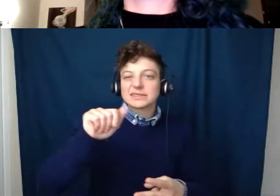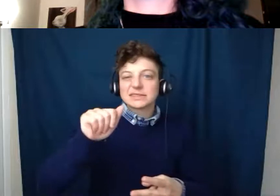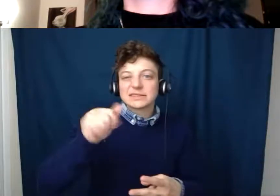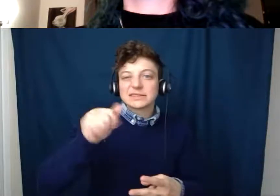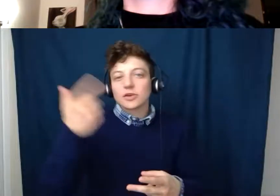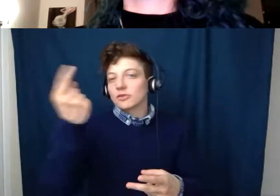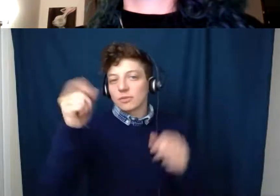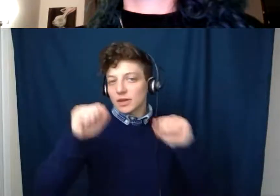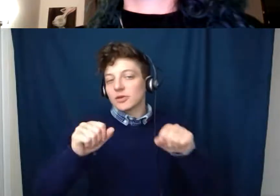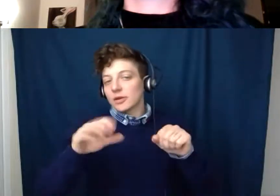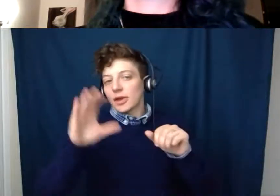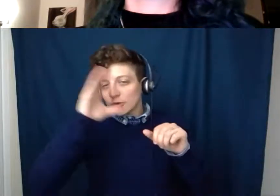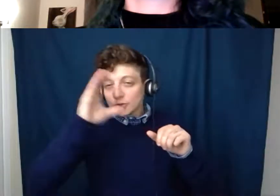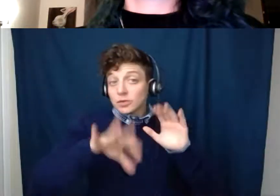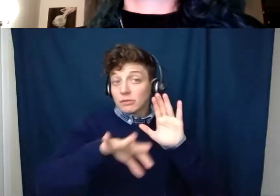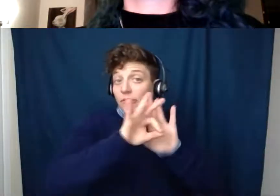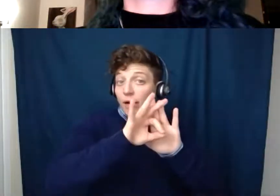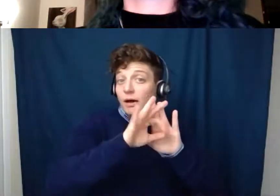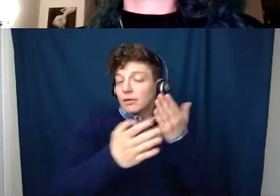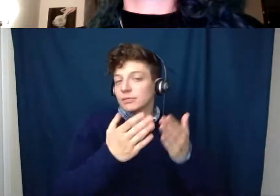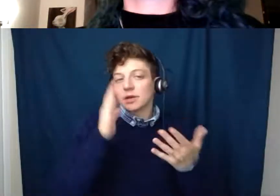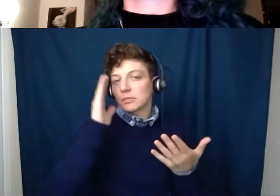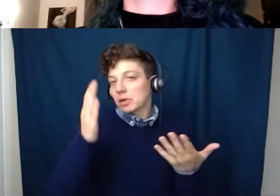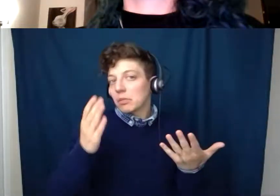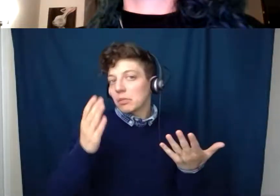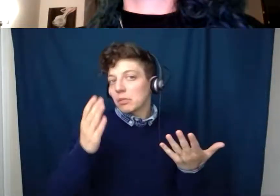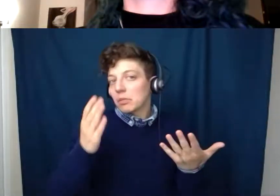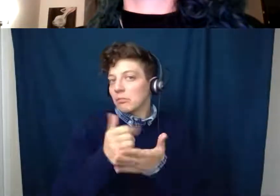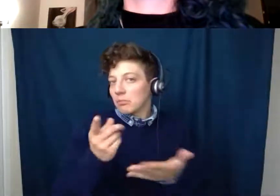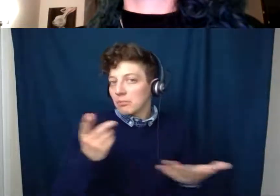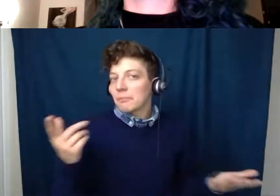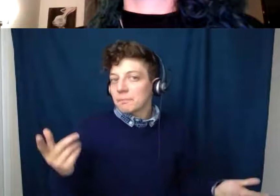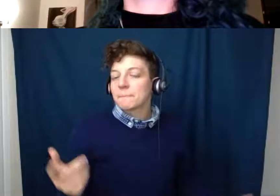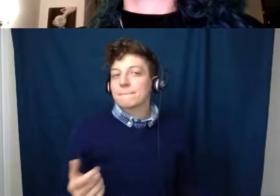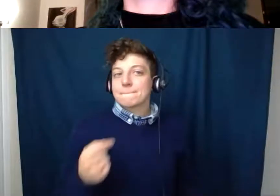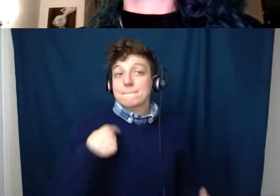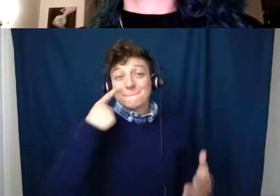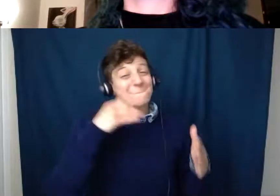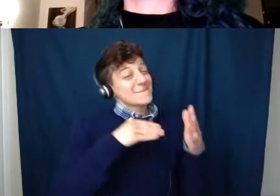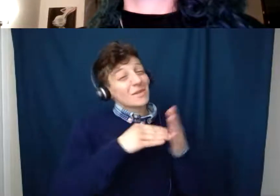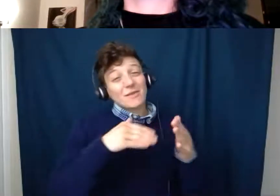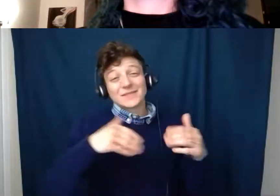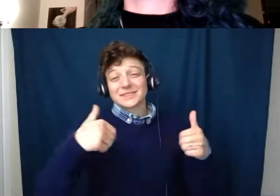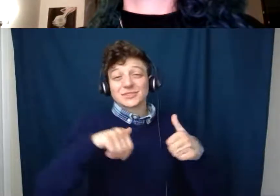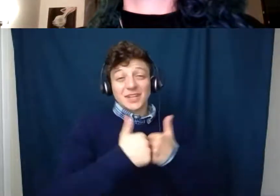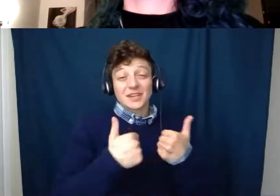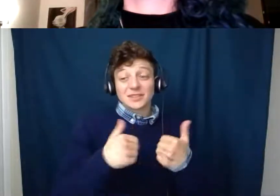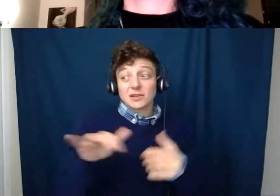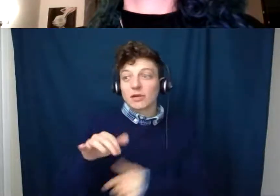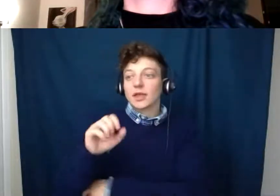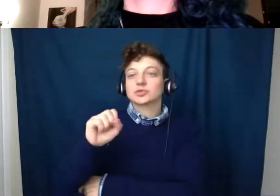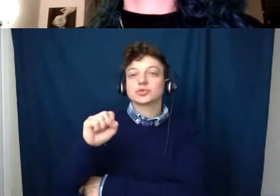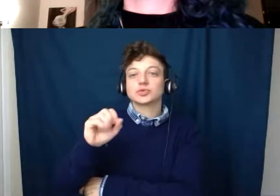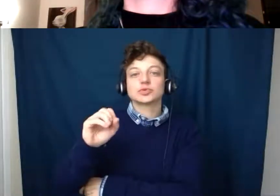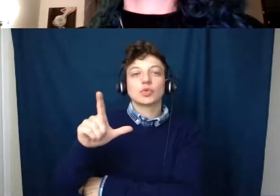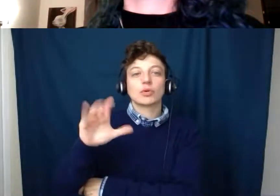searchable, that may kind of get you what you want. I think a lot of times it is challenging. Like Soul Collective, we just are